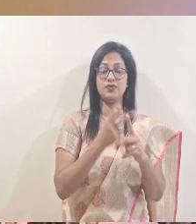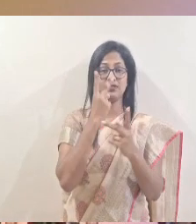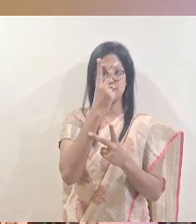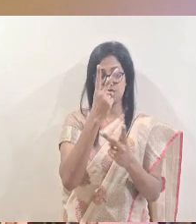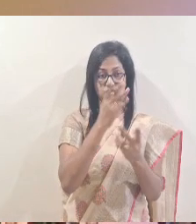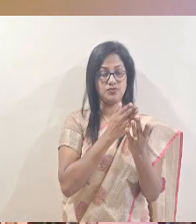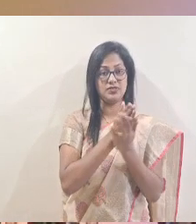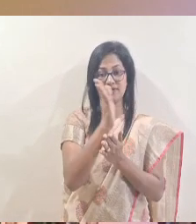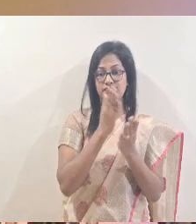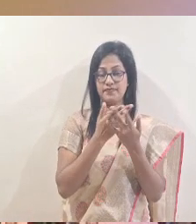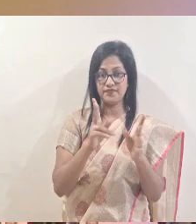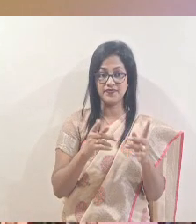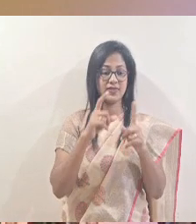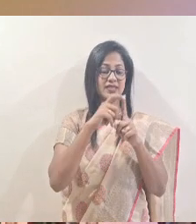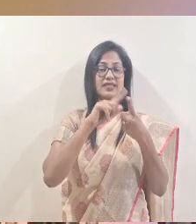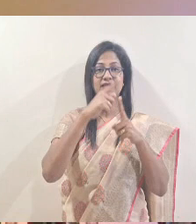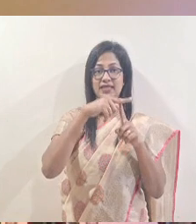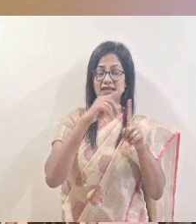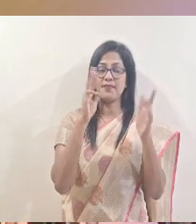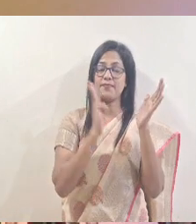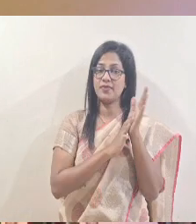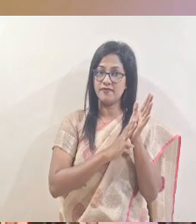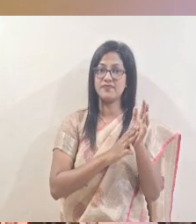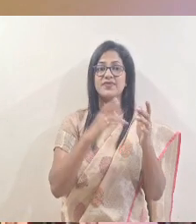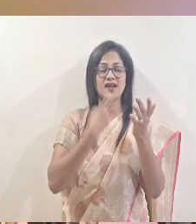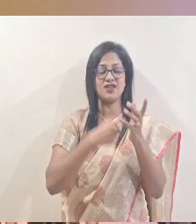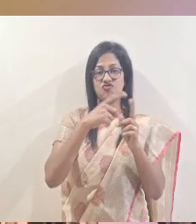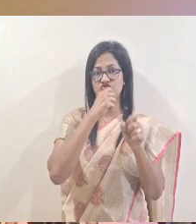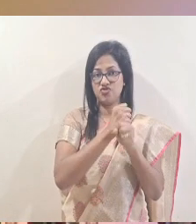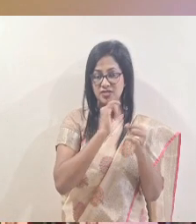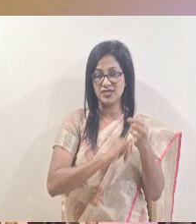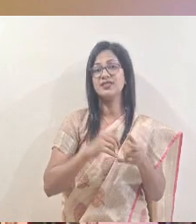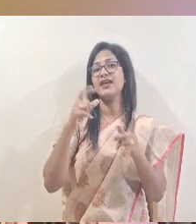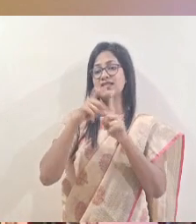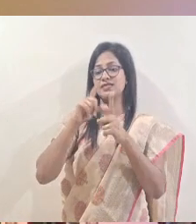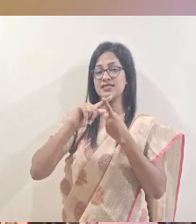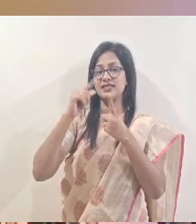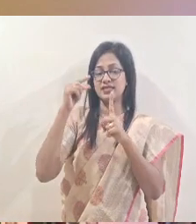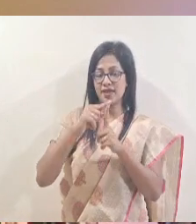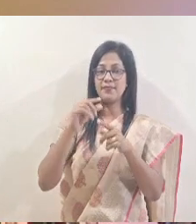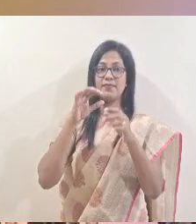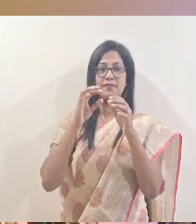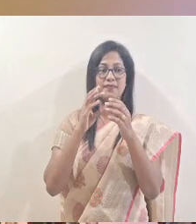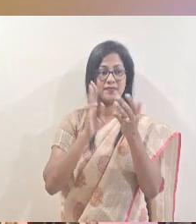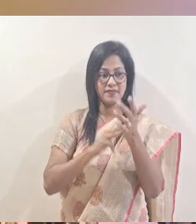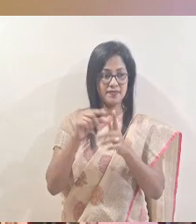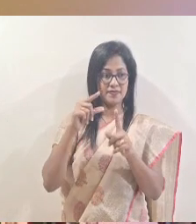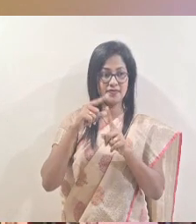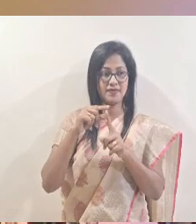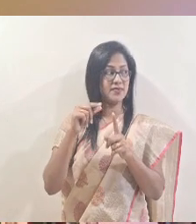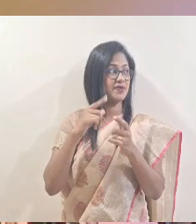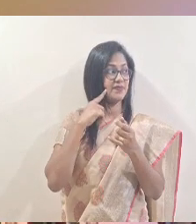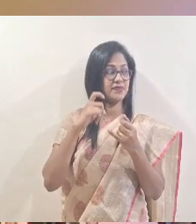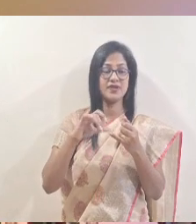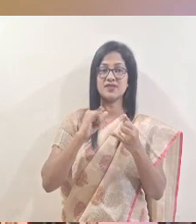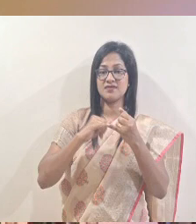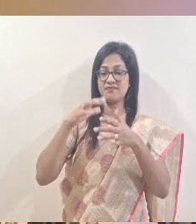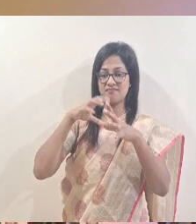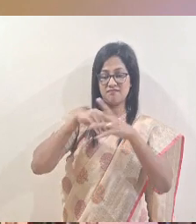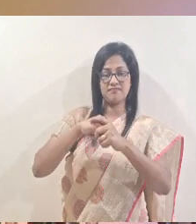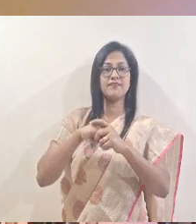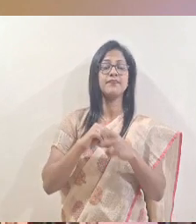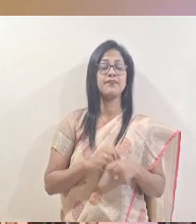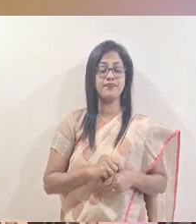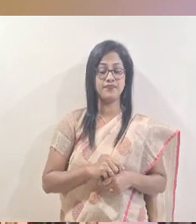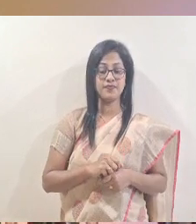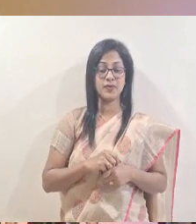tools, which was DepthMapX a tool in the ArcGIS, and the DepthMapX software itself. So I hope the image is